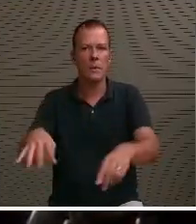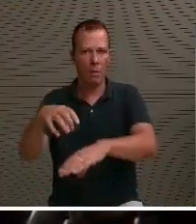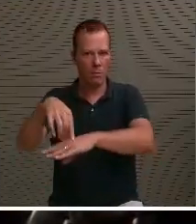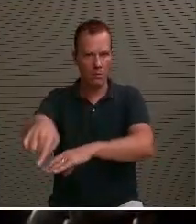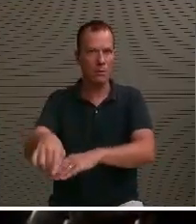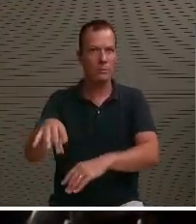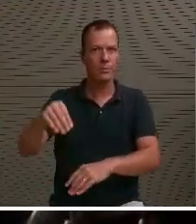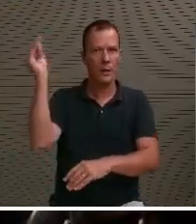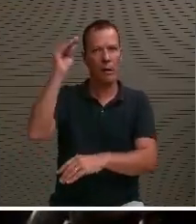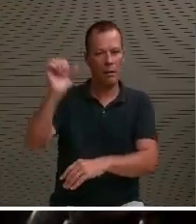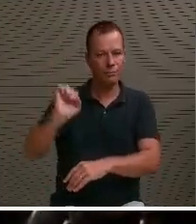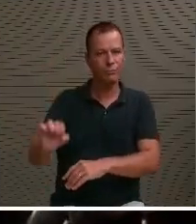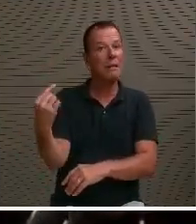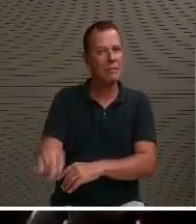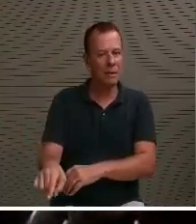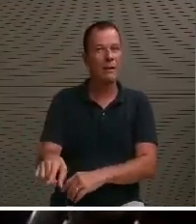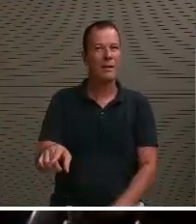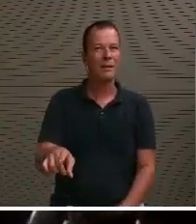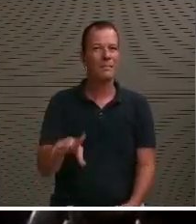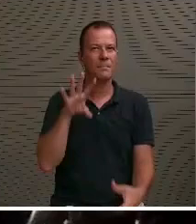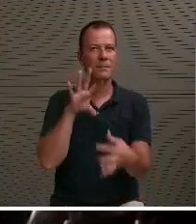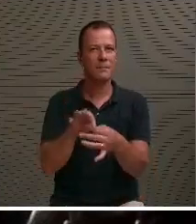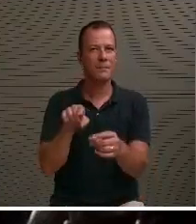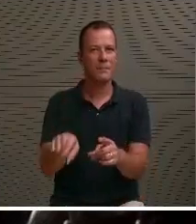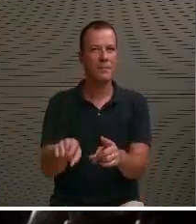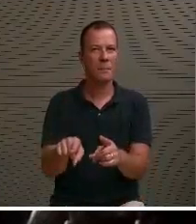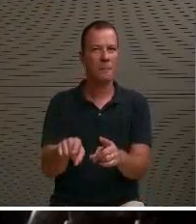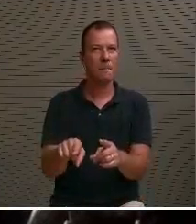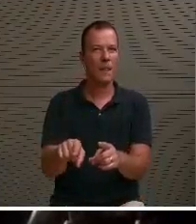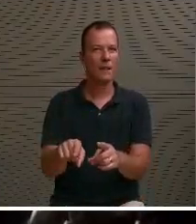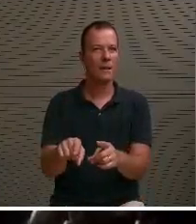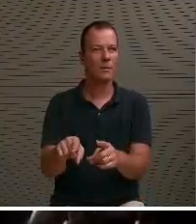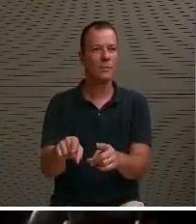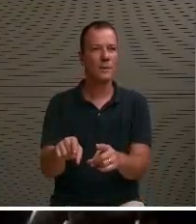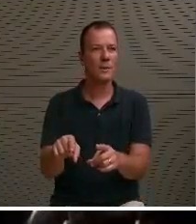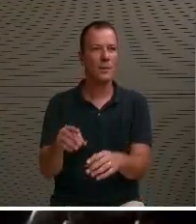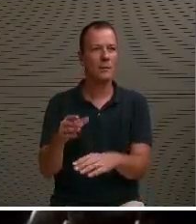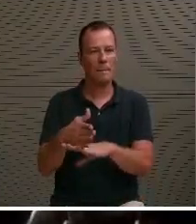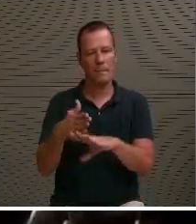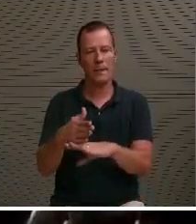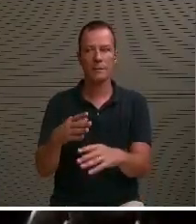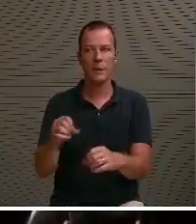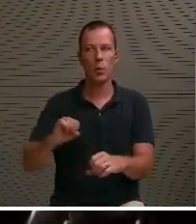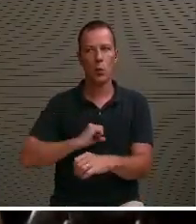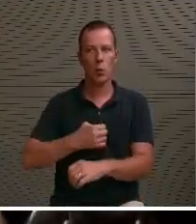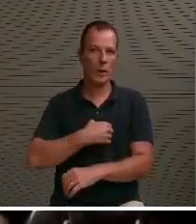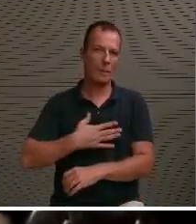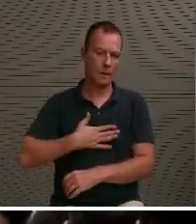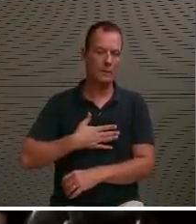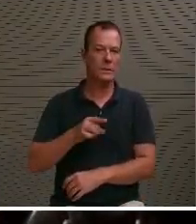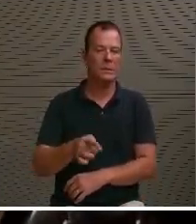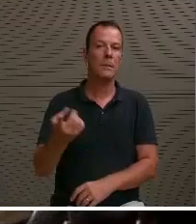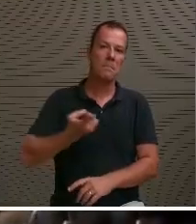the CSR of the company. And I had one of my duties was to manage this